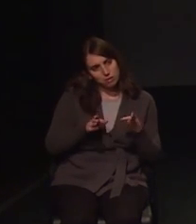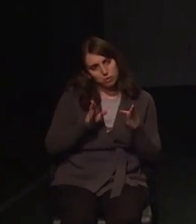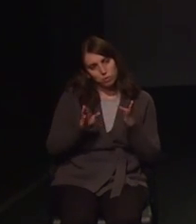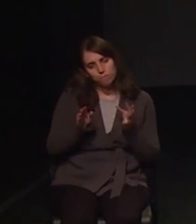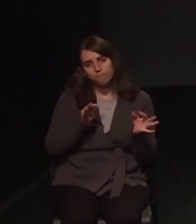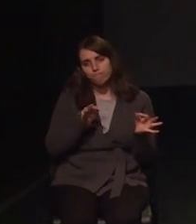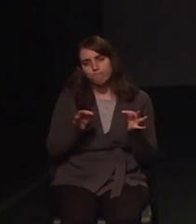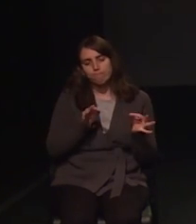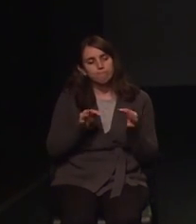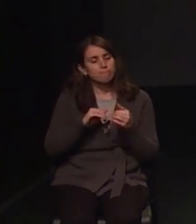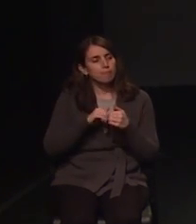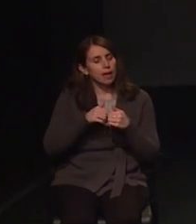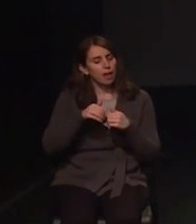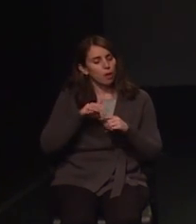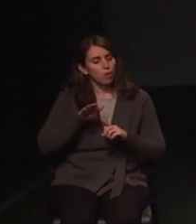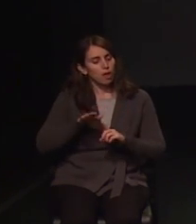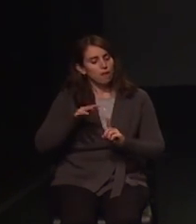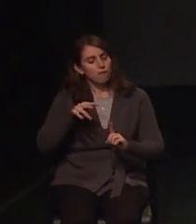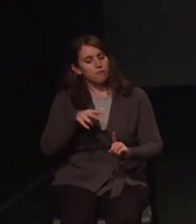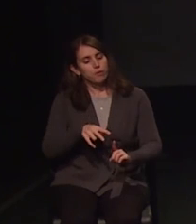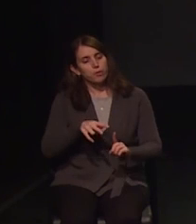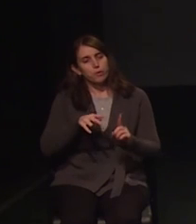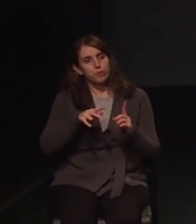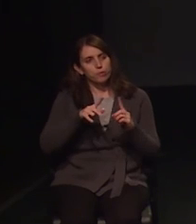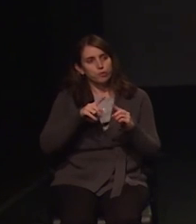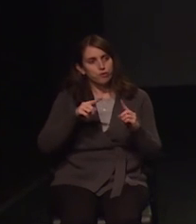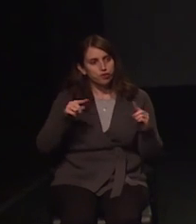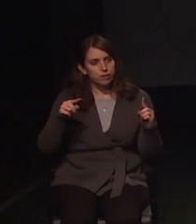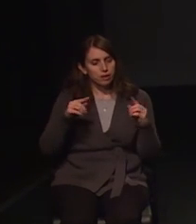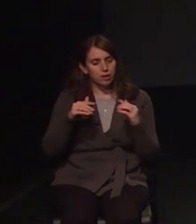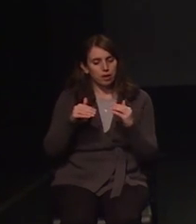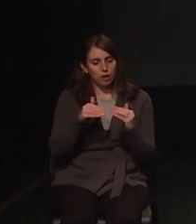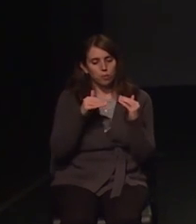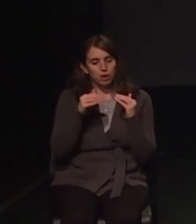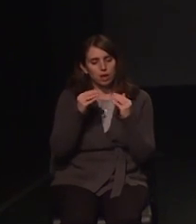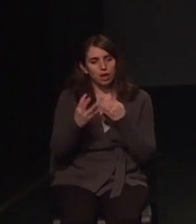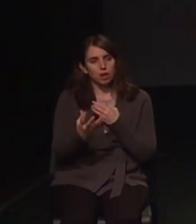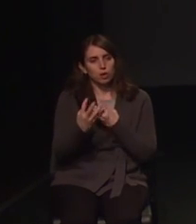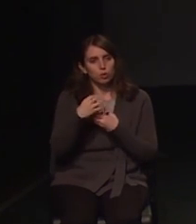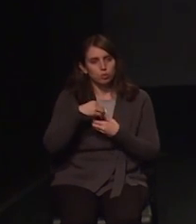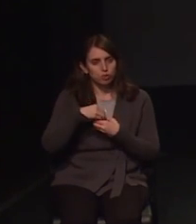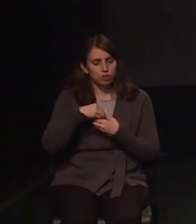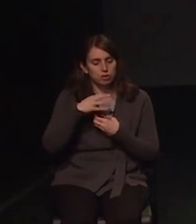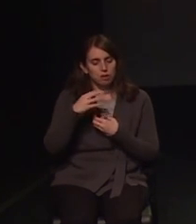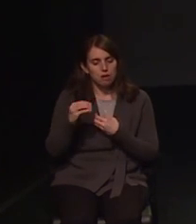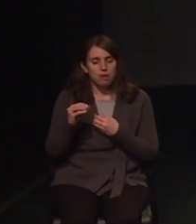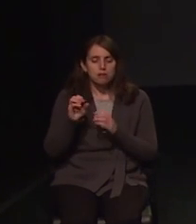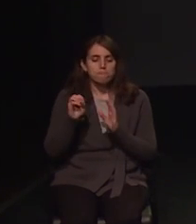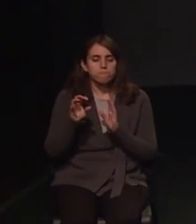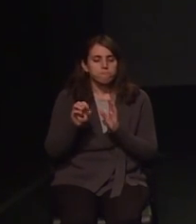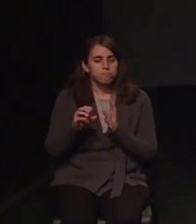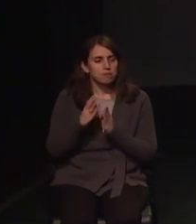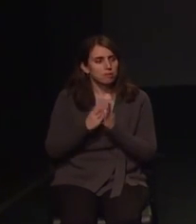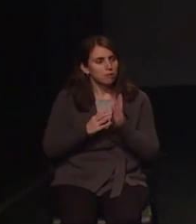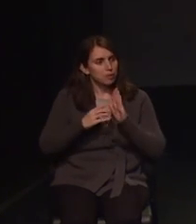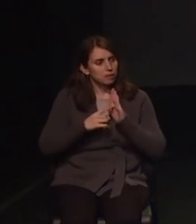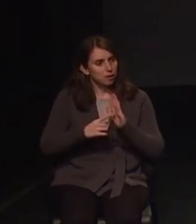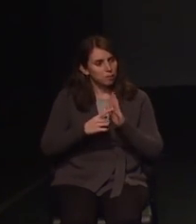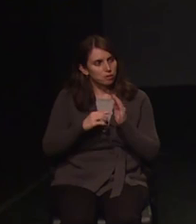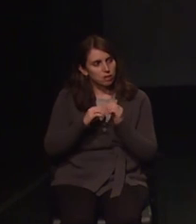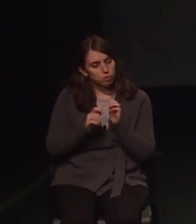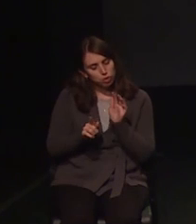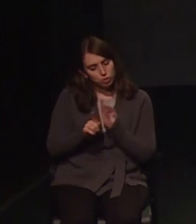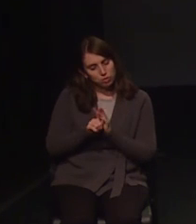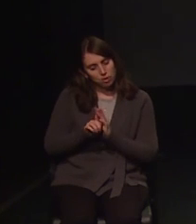how they see diversity, equity, and inclusion, and give some examples of how it shows up in their work. After that, we're going to lead into